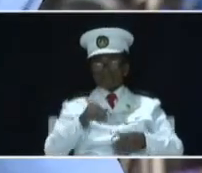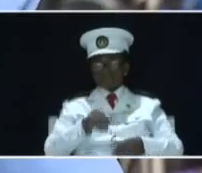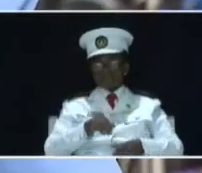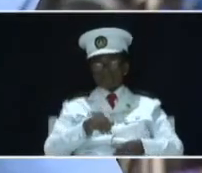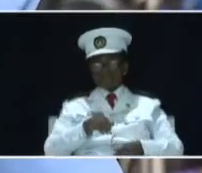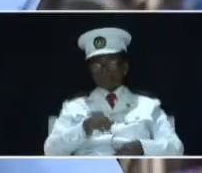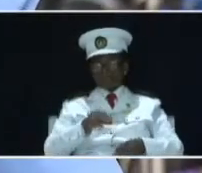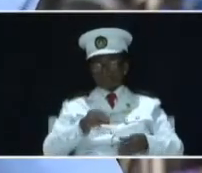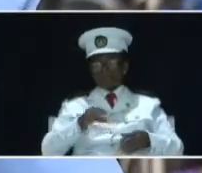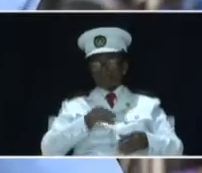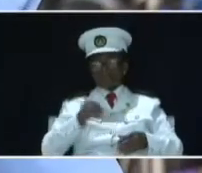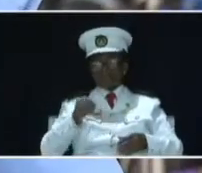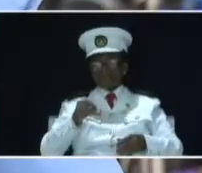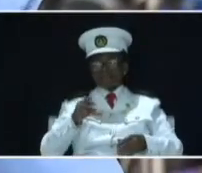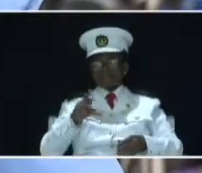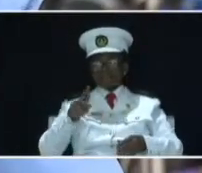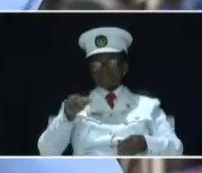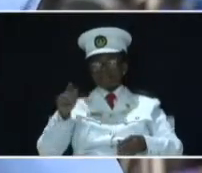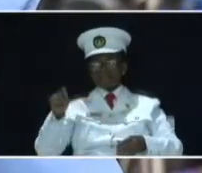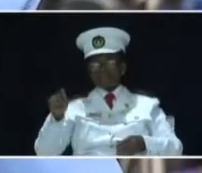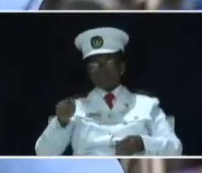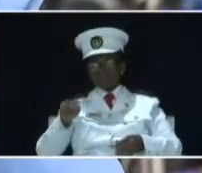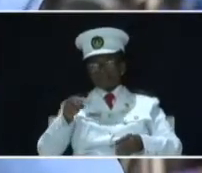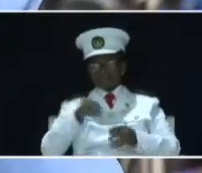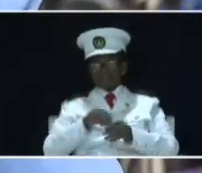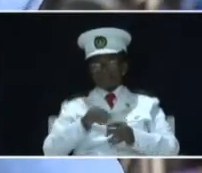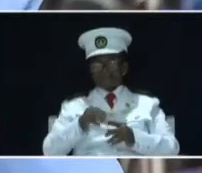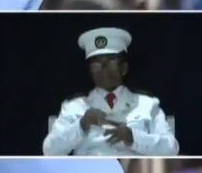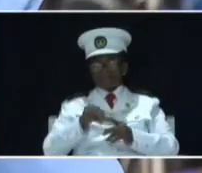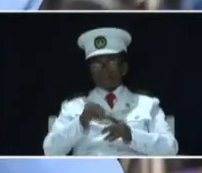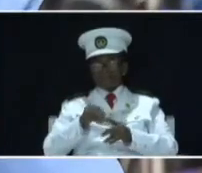And ravens in particular, they love meat.